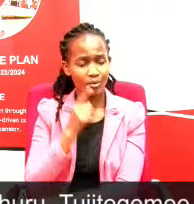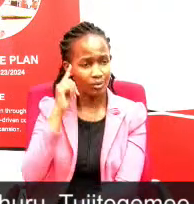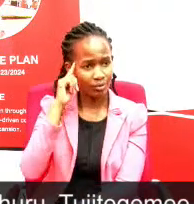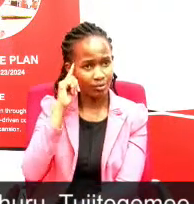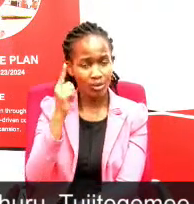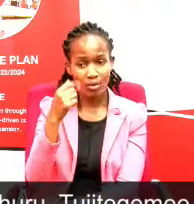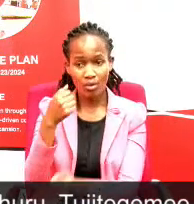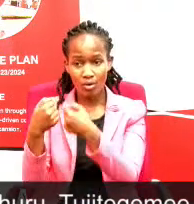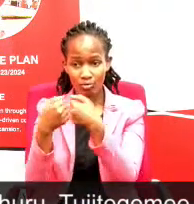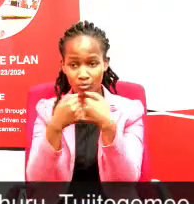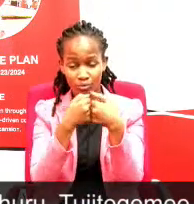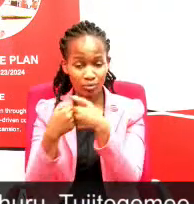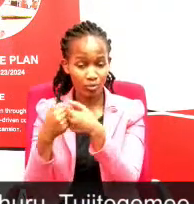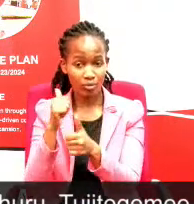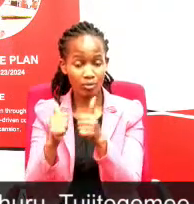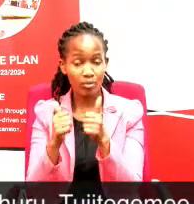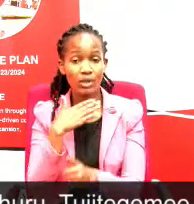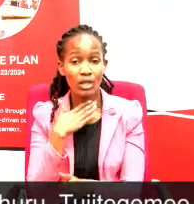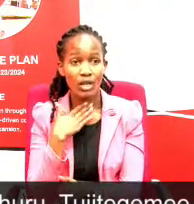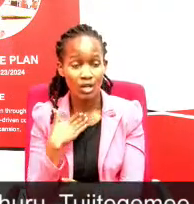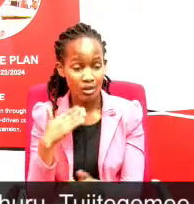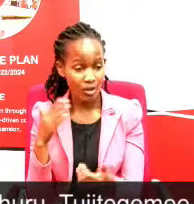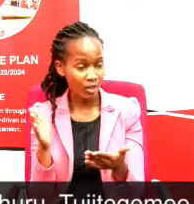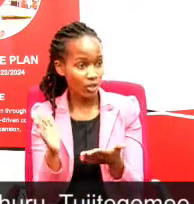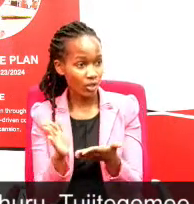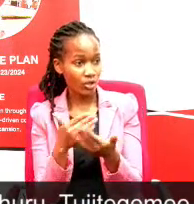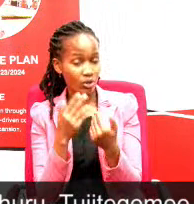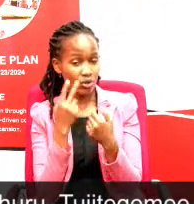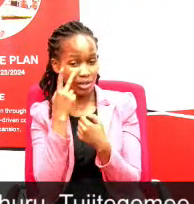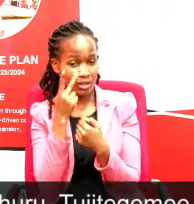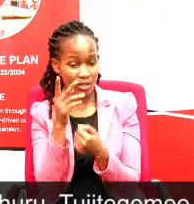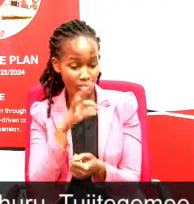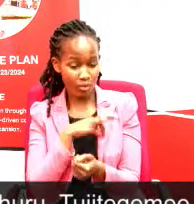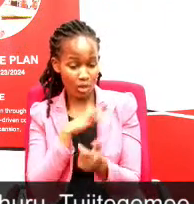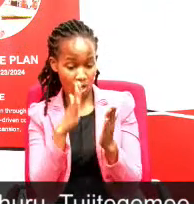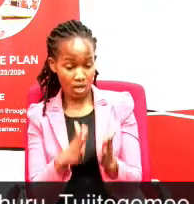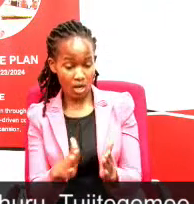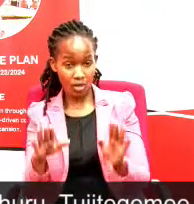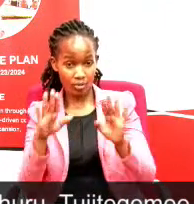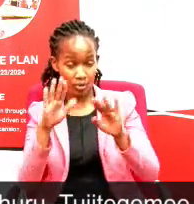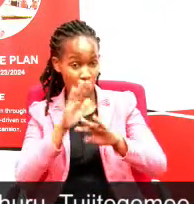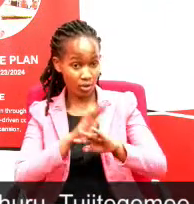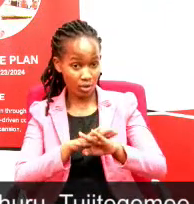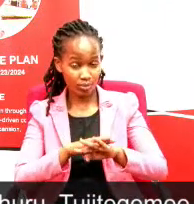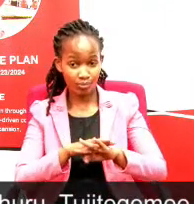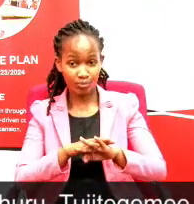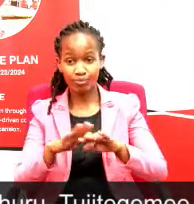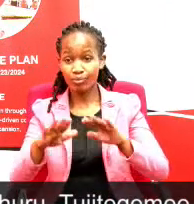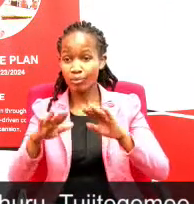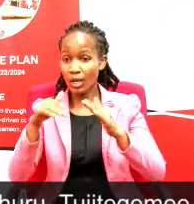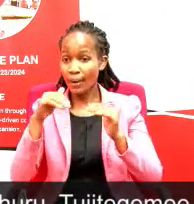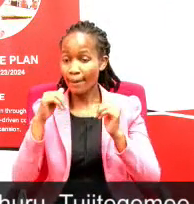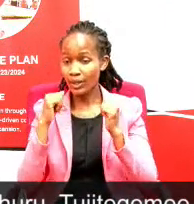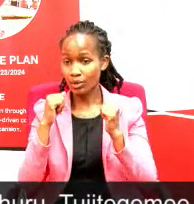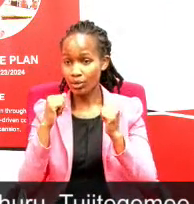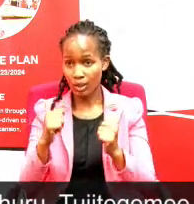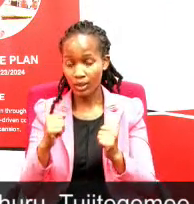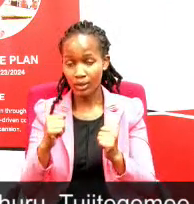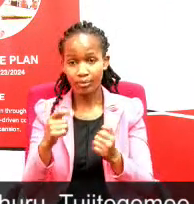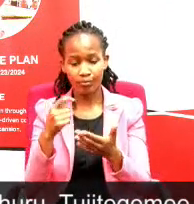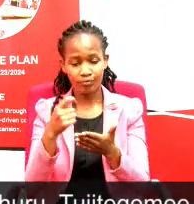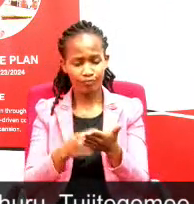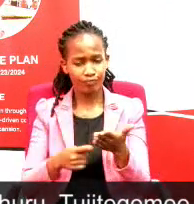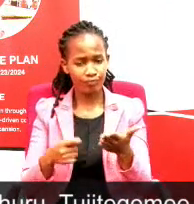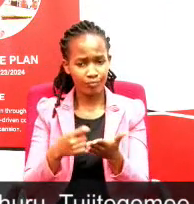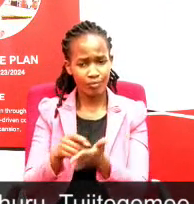of the big challenges we want to see as investors is a stable and predictable tax environment, where